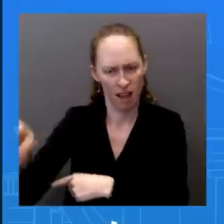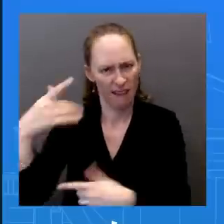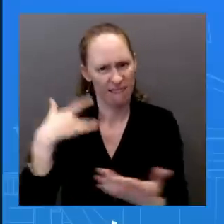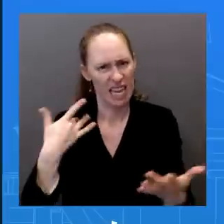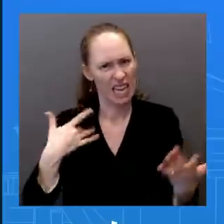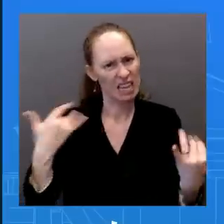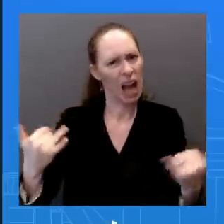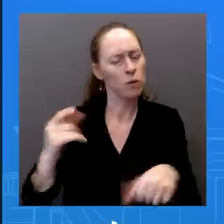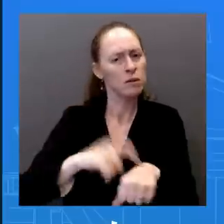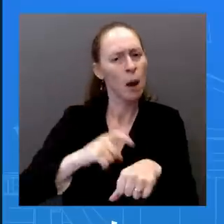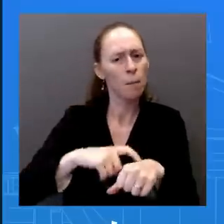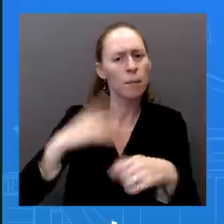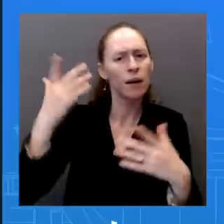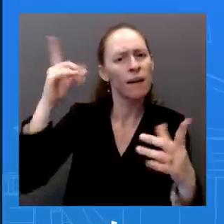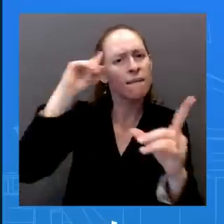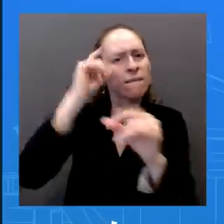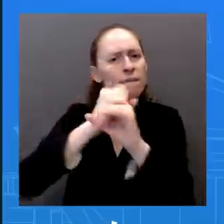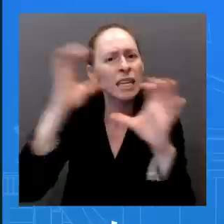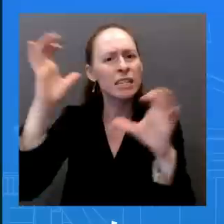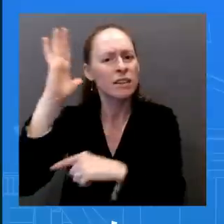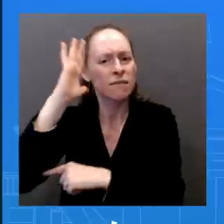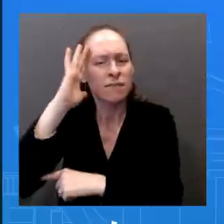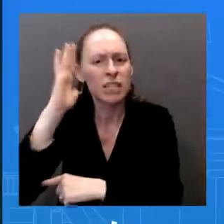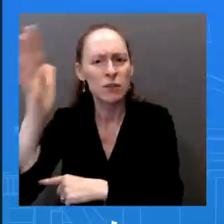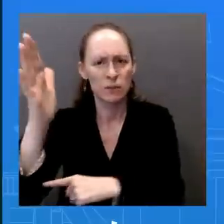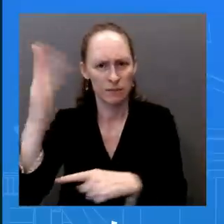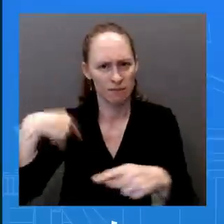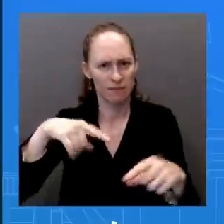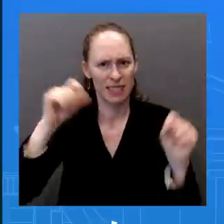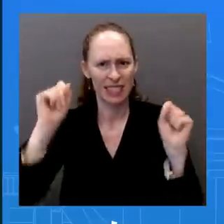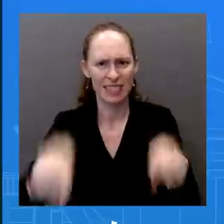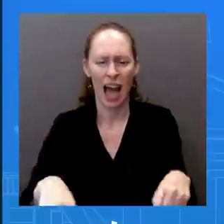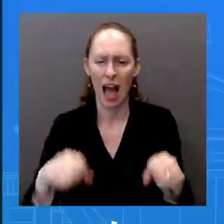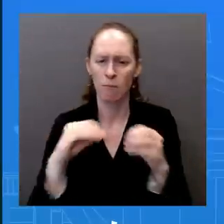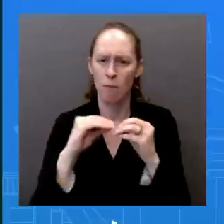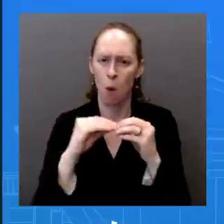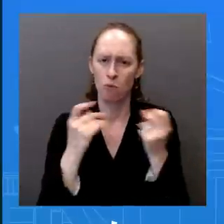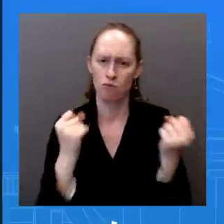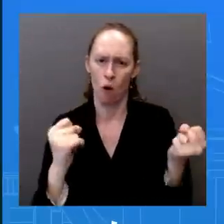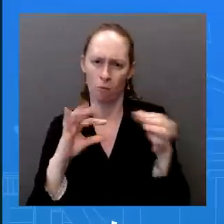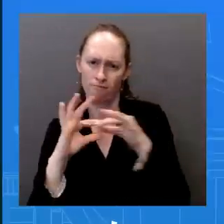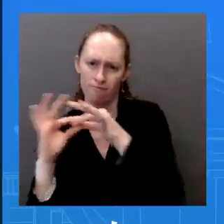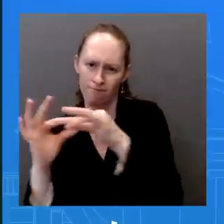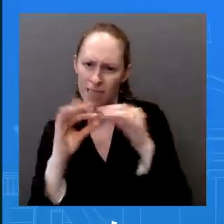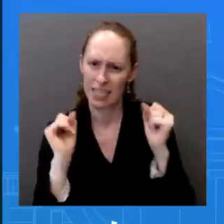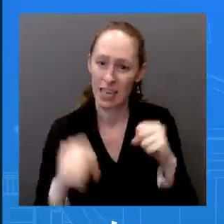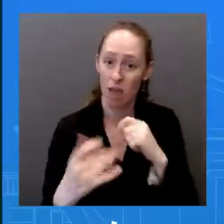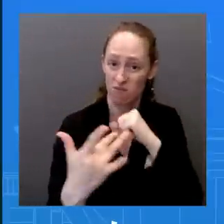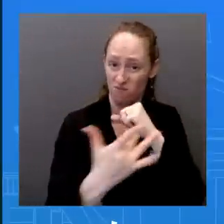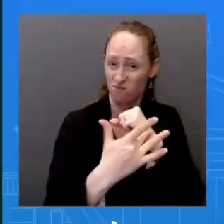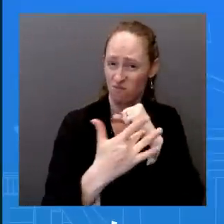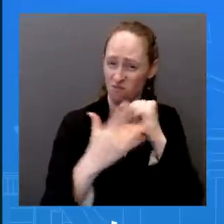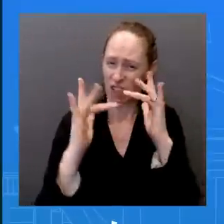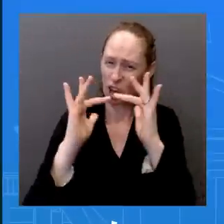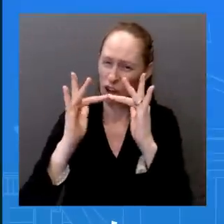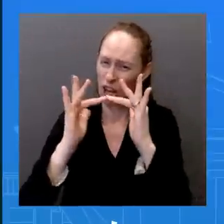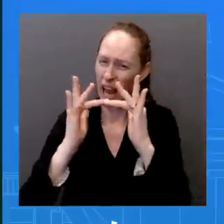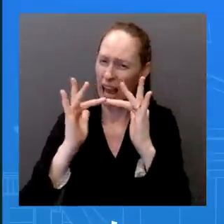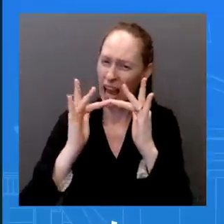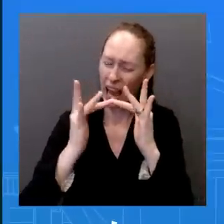in making sure that our digital future is inclusive and accessible for everyone, especially in the developing